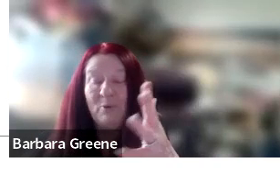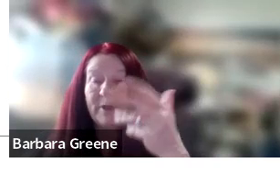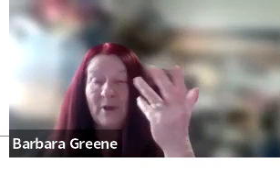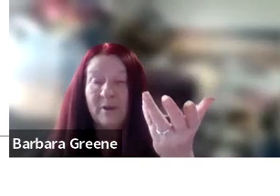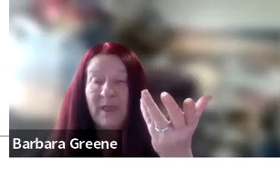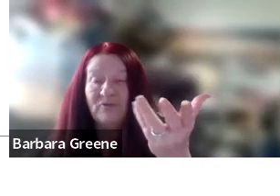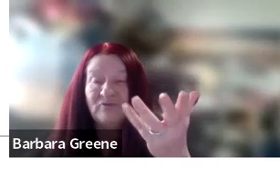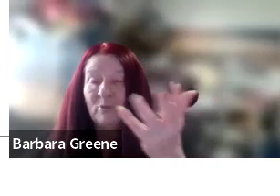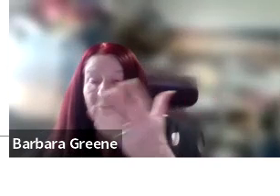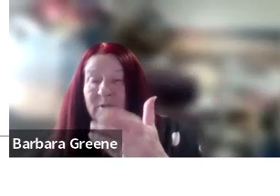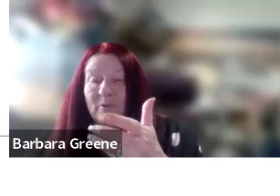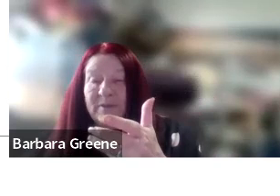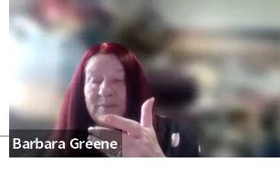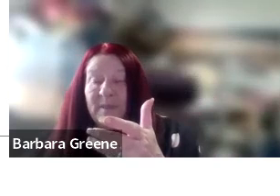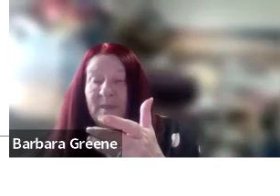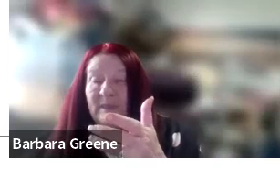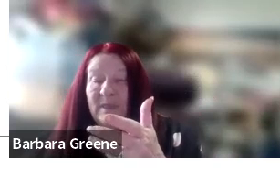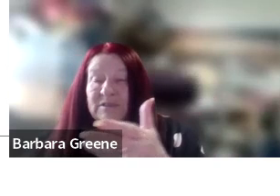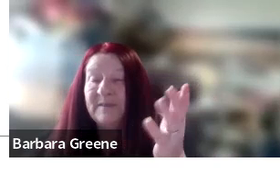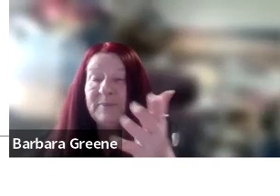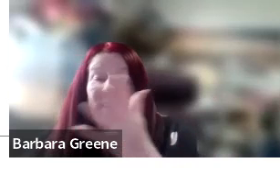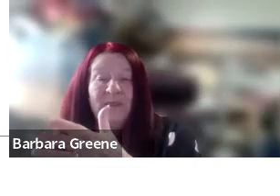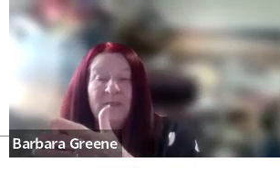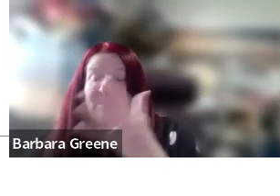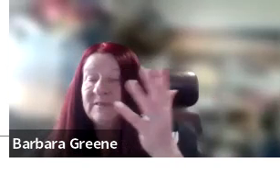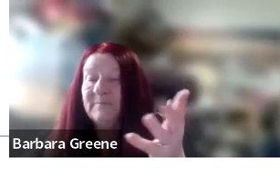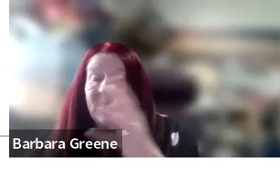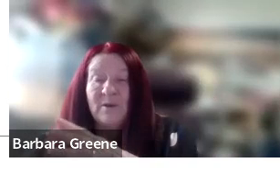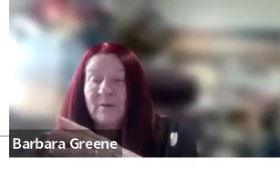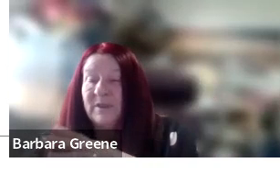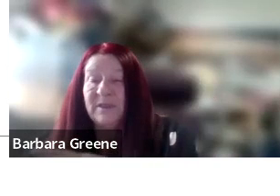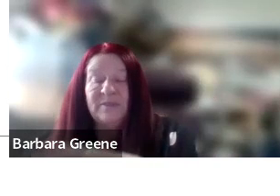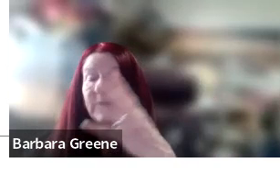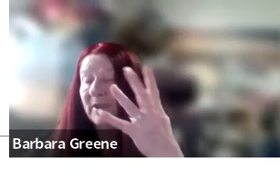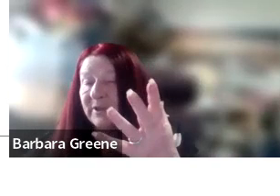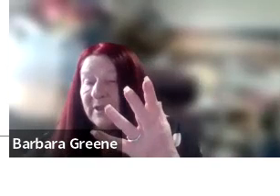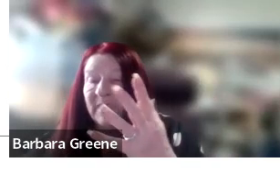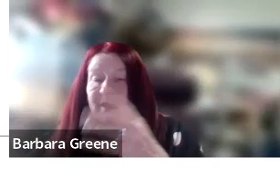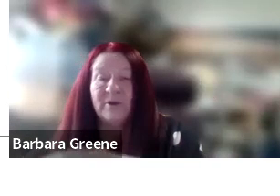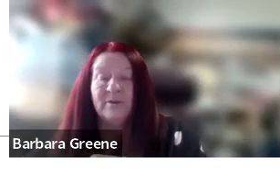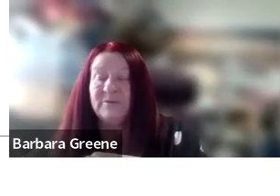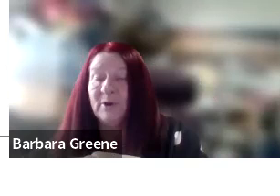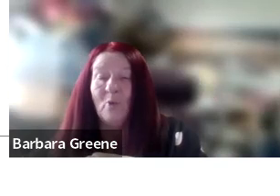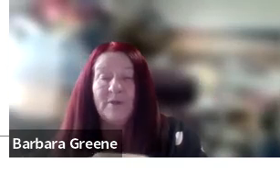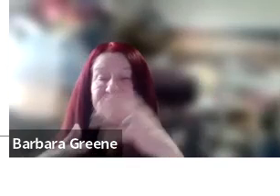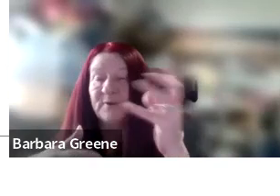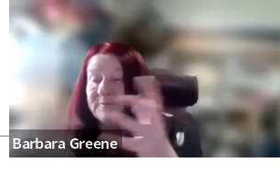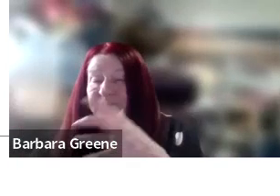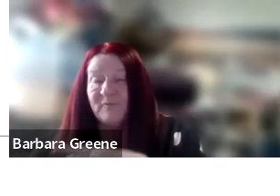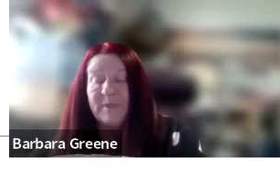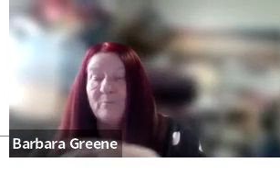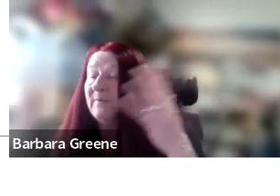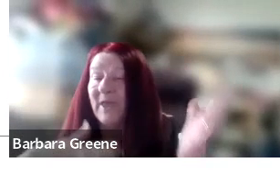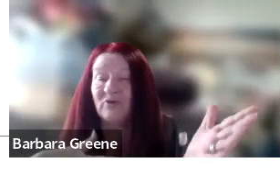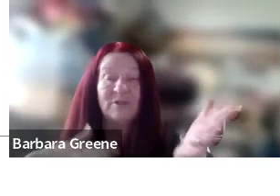the people we are actually working with live in their area and are, want